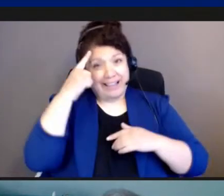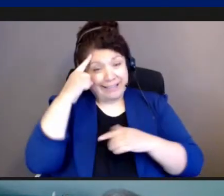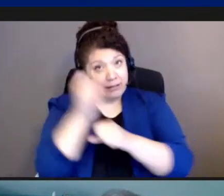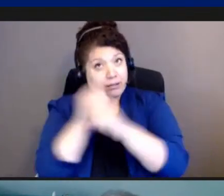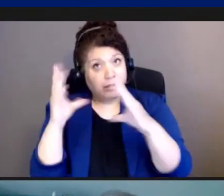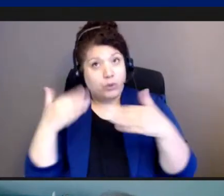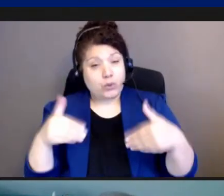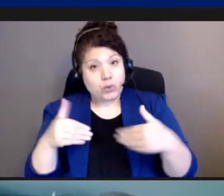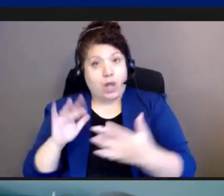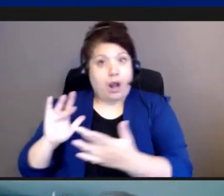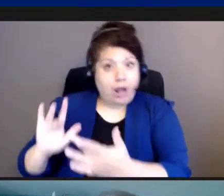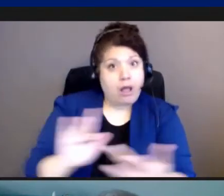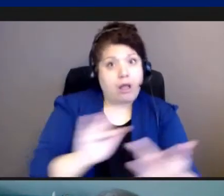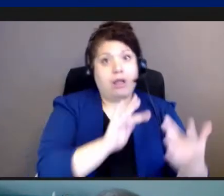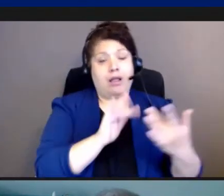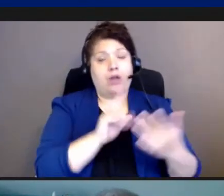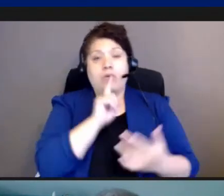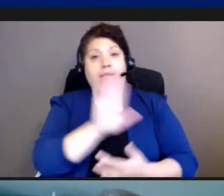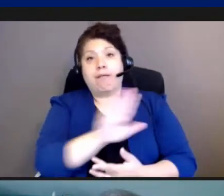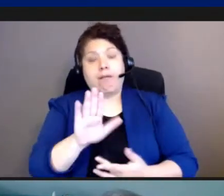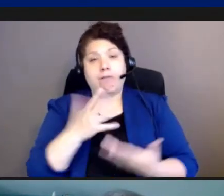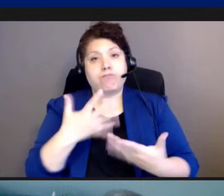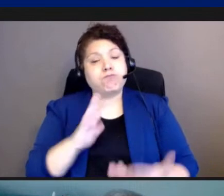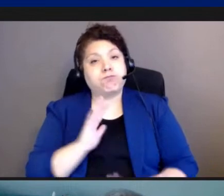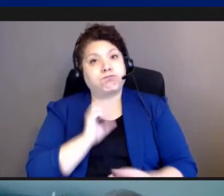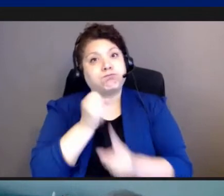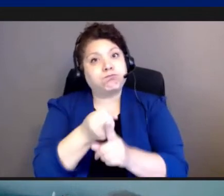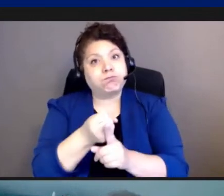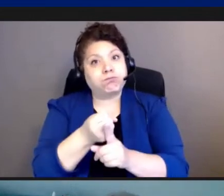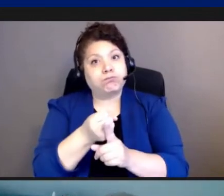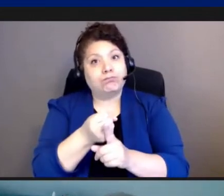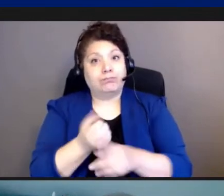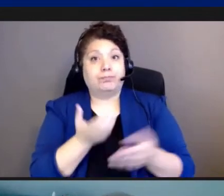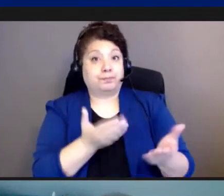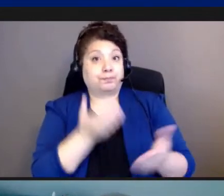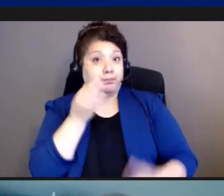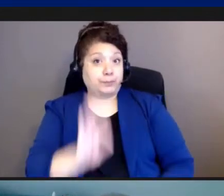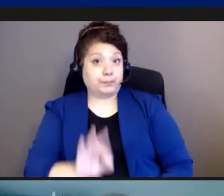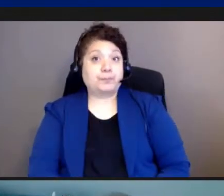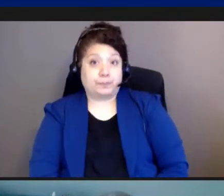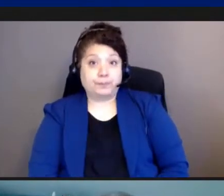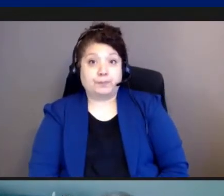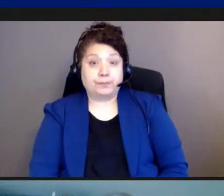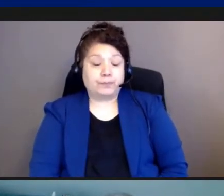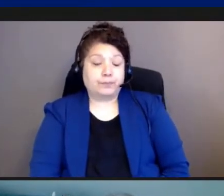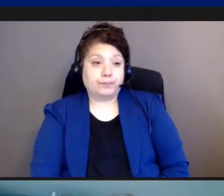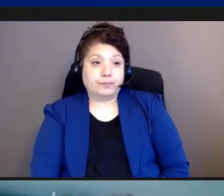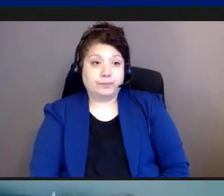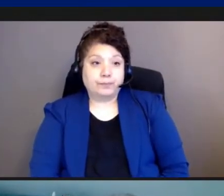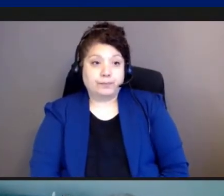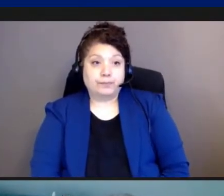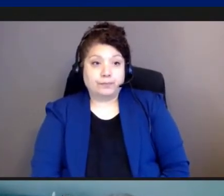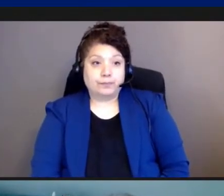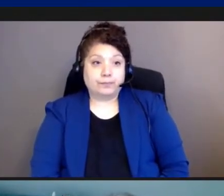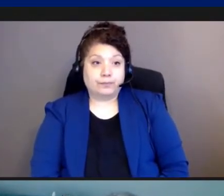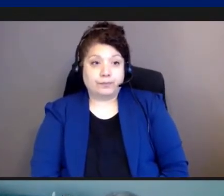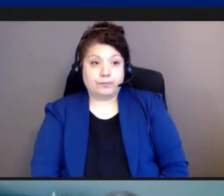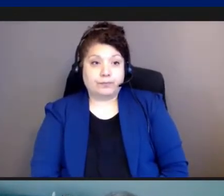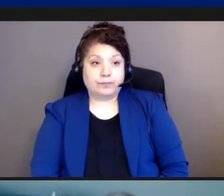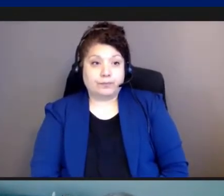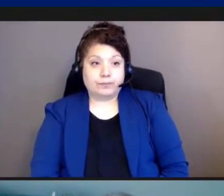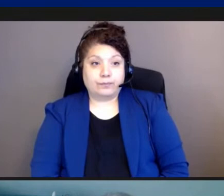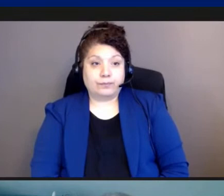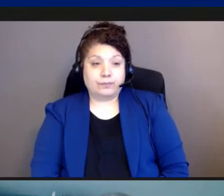that disrupts. Cette infographie montre un regroupement à un mariage. Une personne positive à